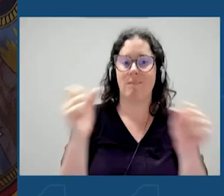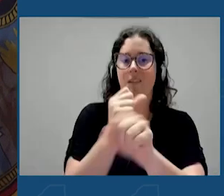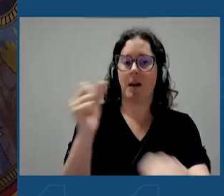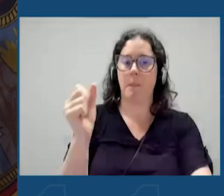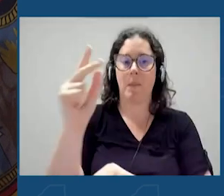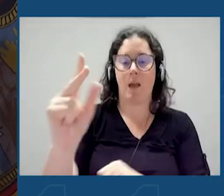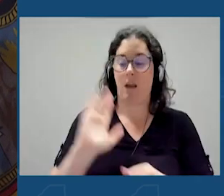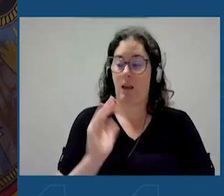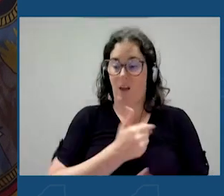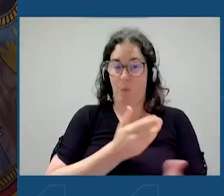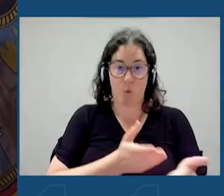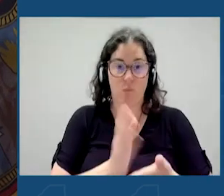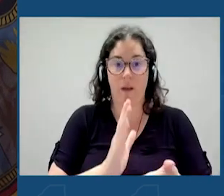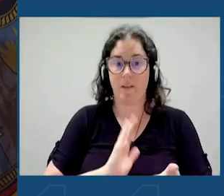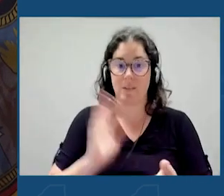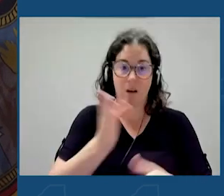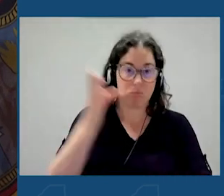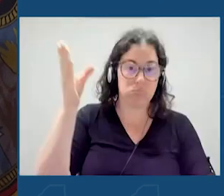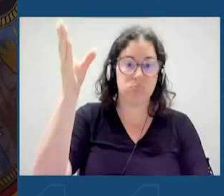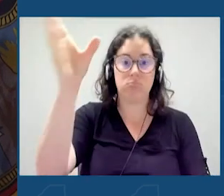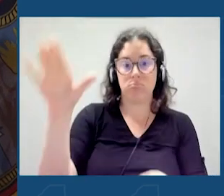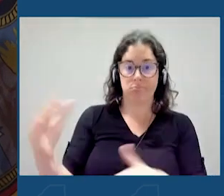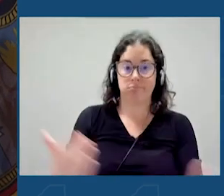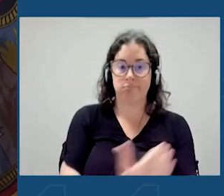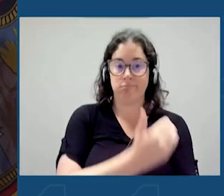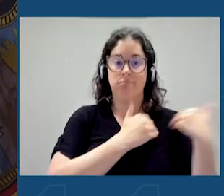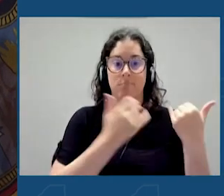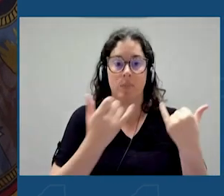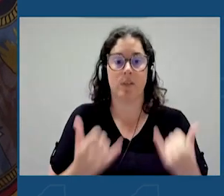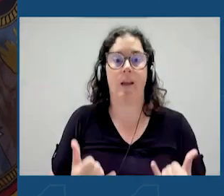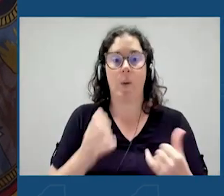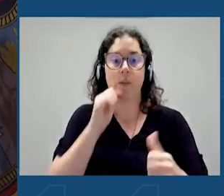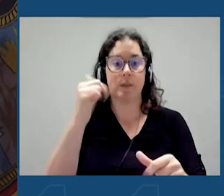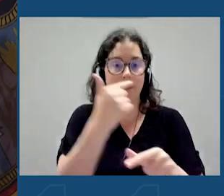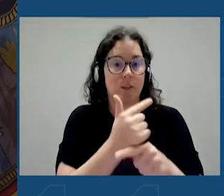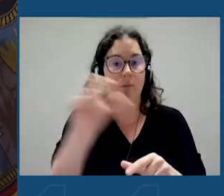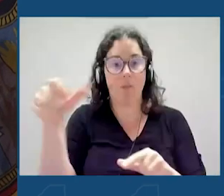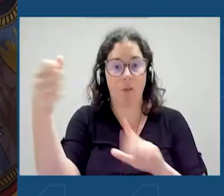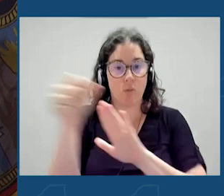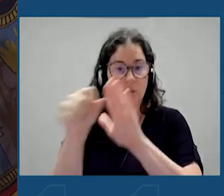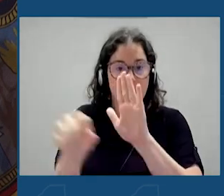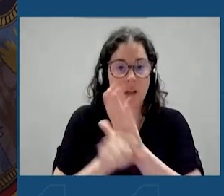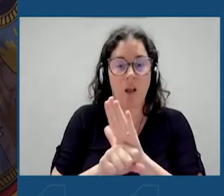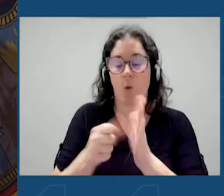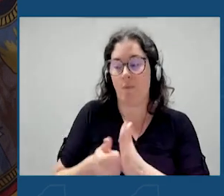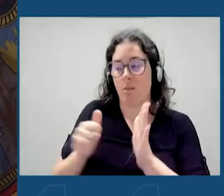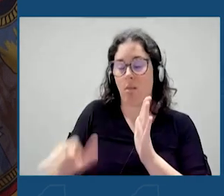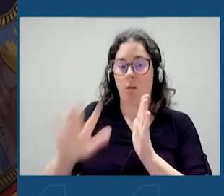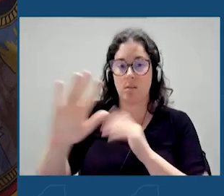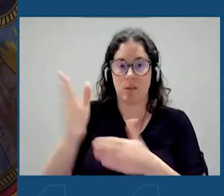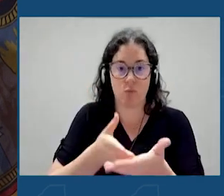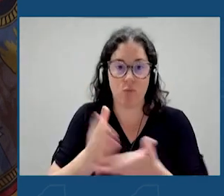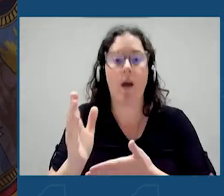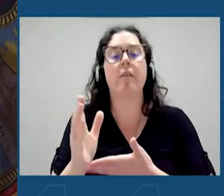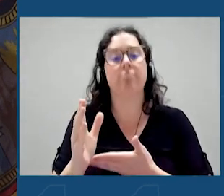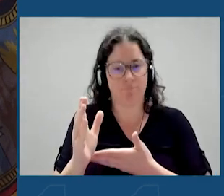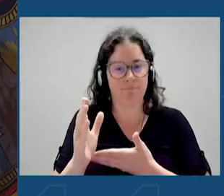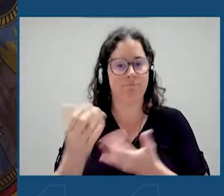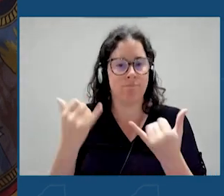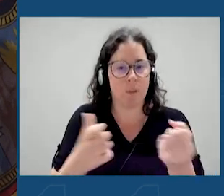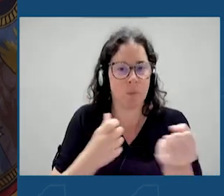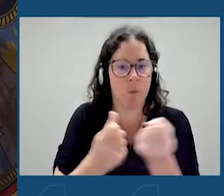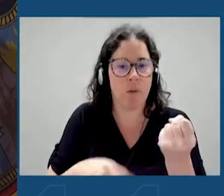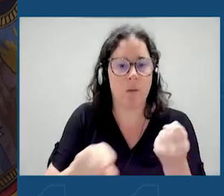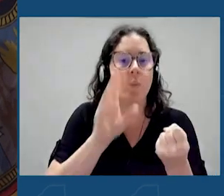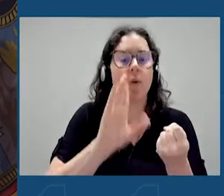our rights and our destinies, and standing by our sisters in the other states who have lost that power. Thank you, Governor. Thank you to my colleagues